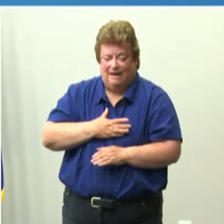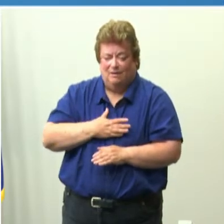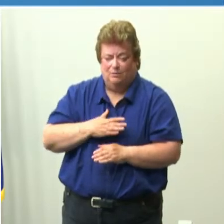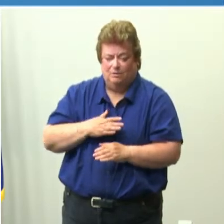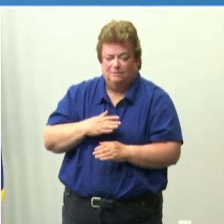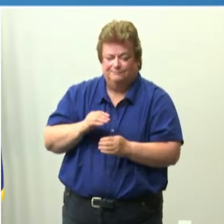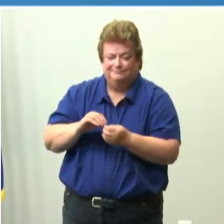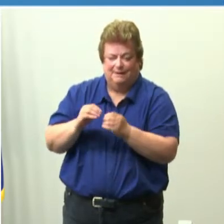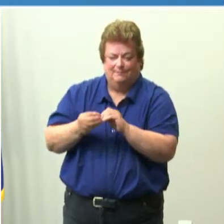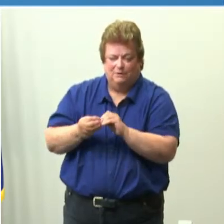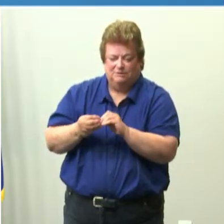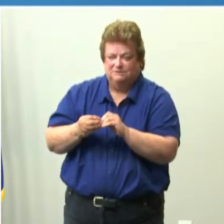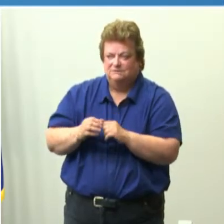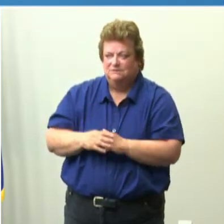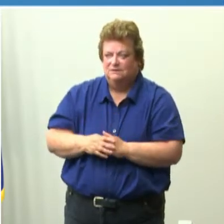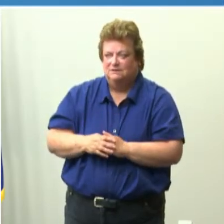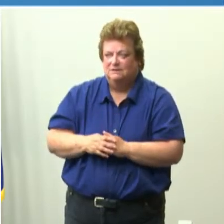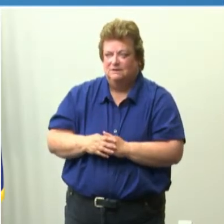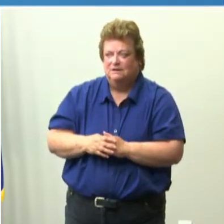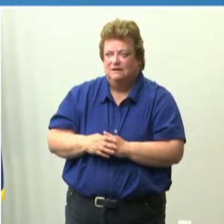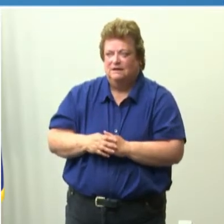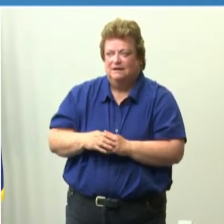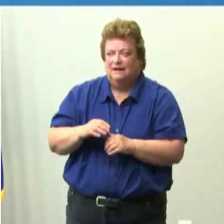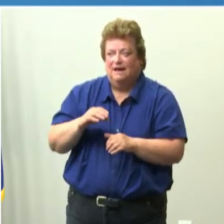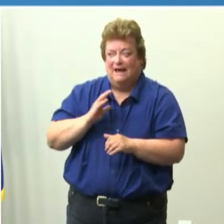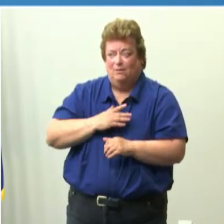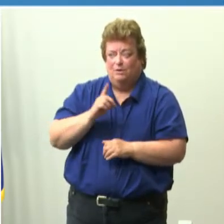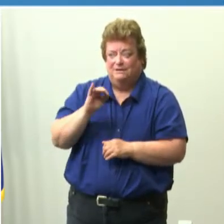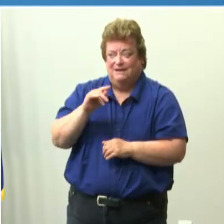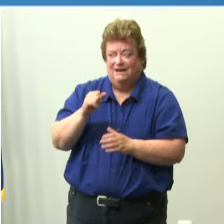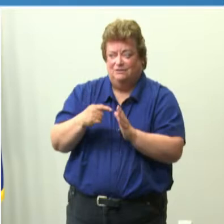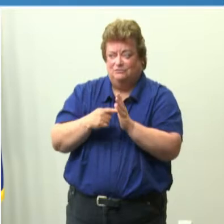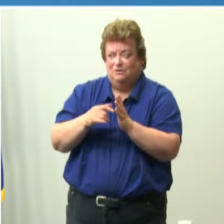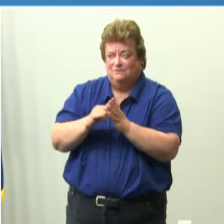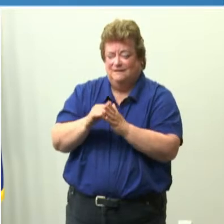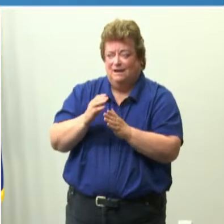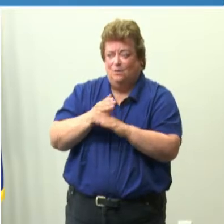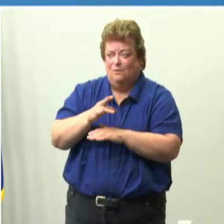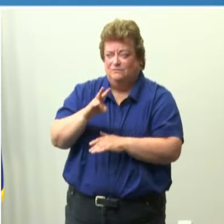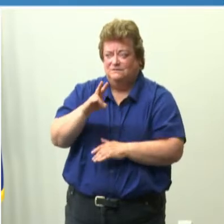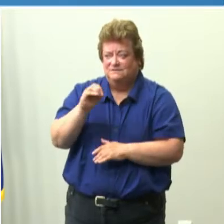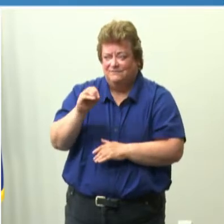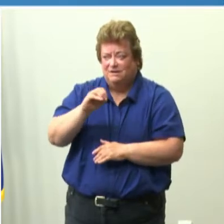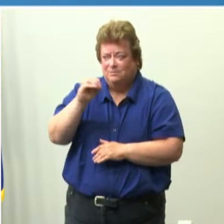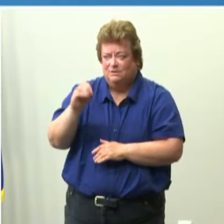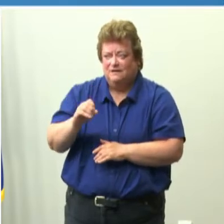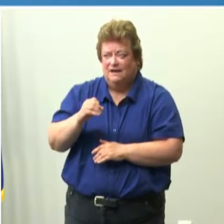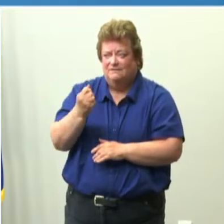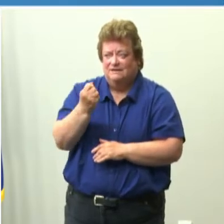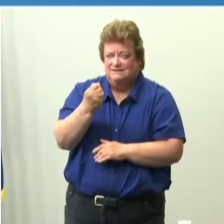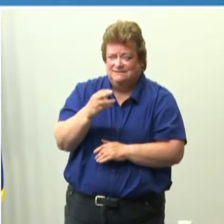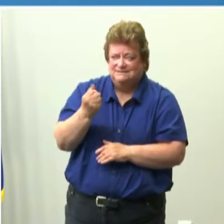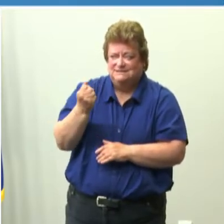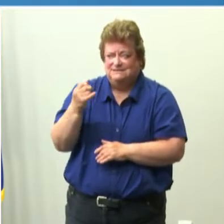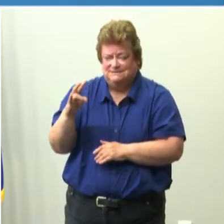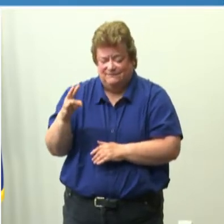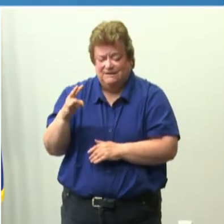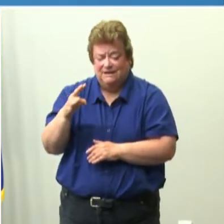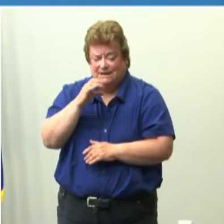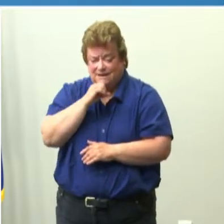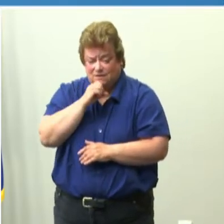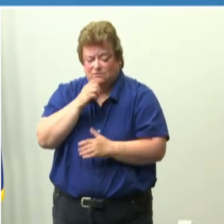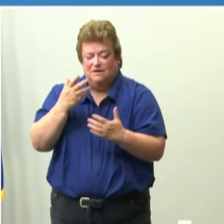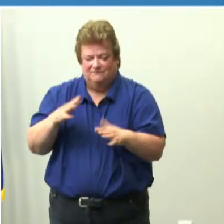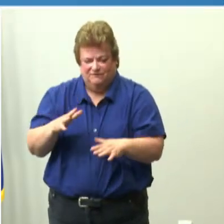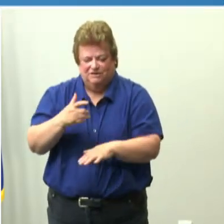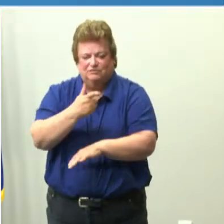population. The bright spot in our data shows that over 70% of 16 and 17-year-olds have been